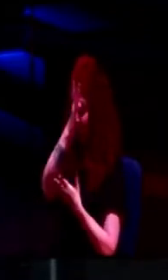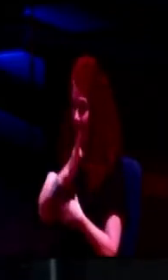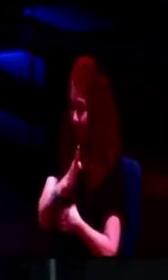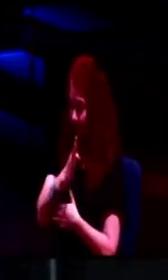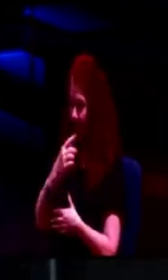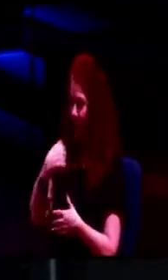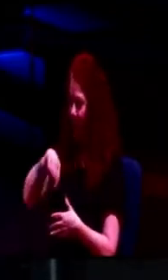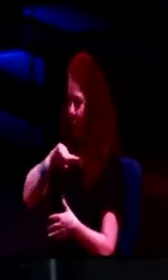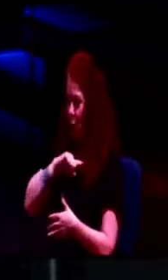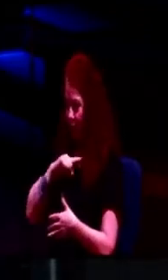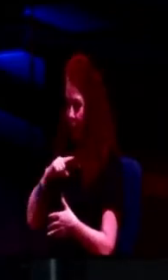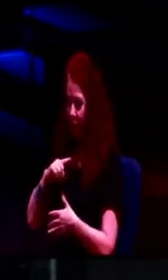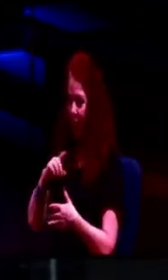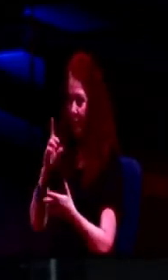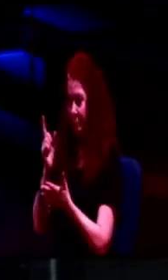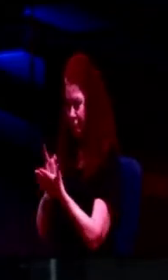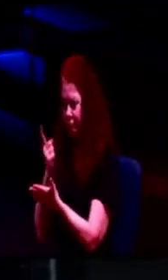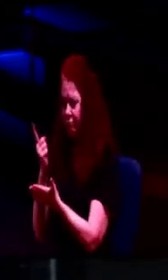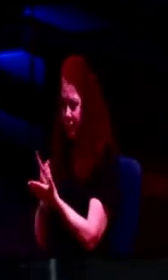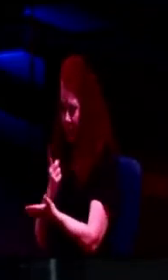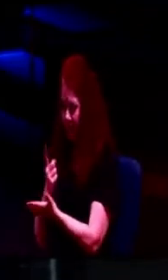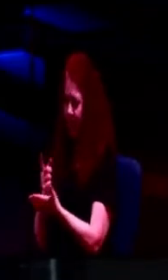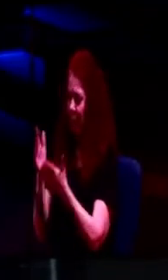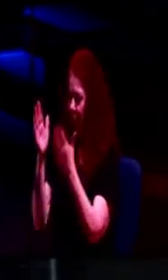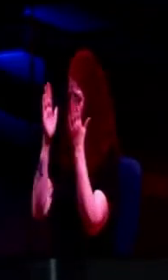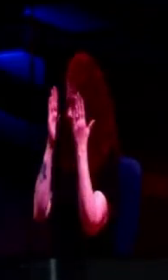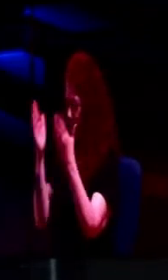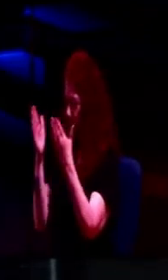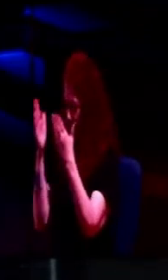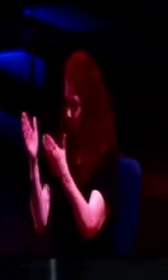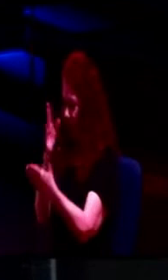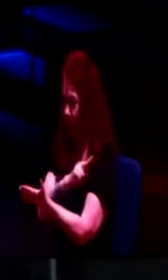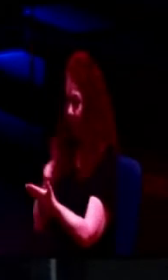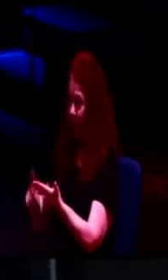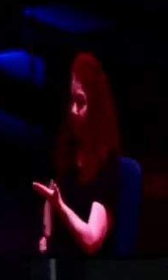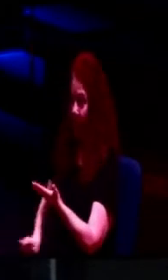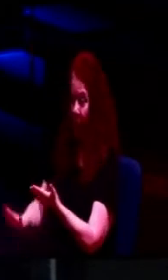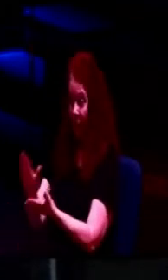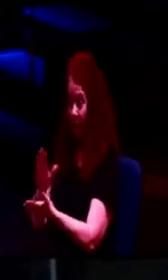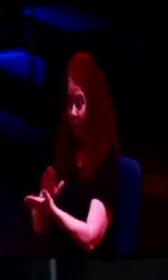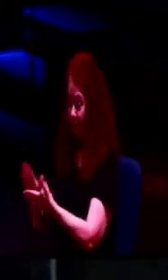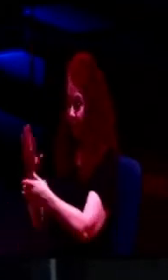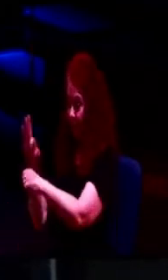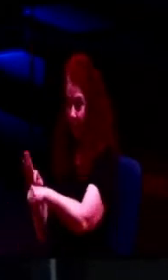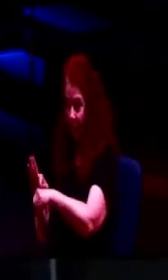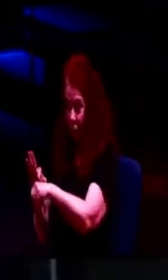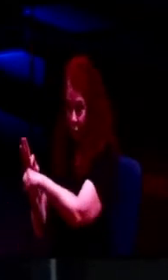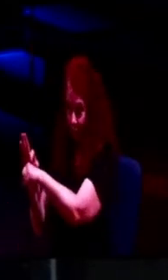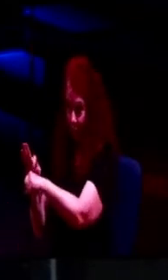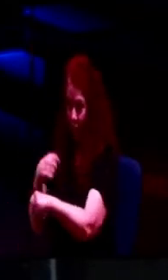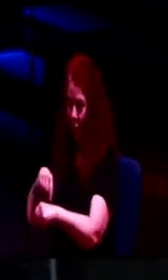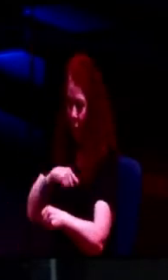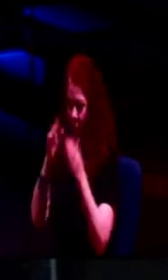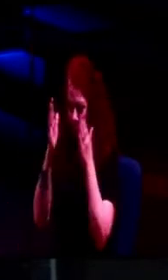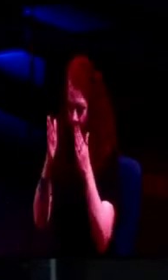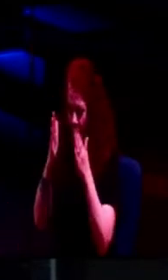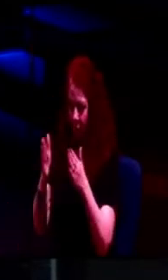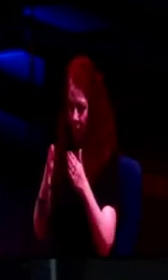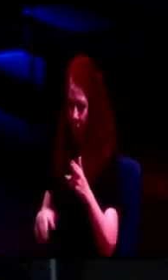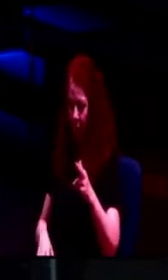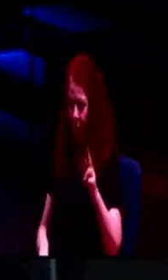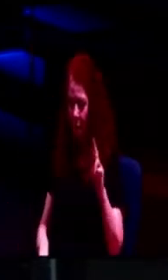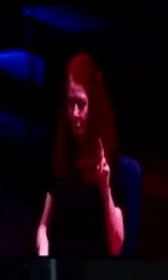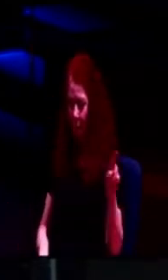earth. We're obsessed with left versus right. Democrat and Republican, red and blue.